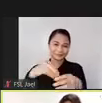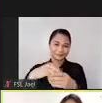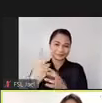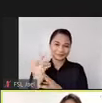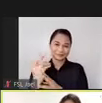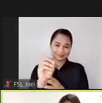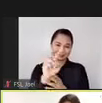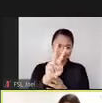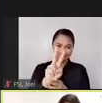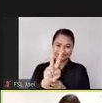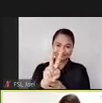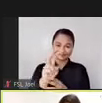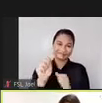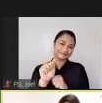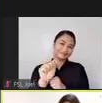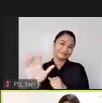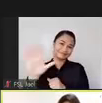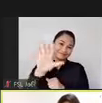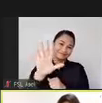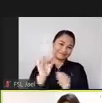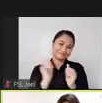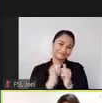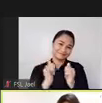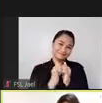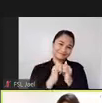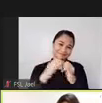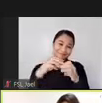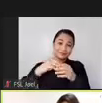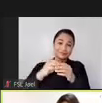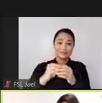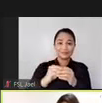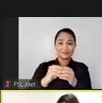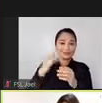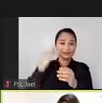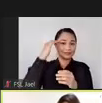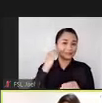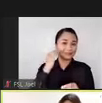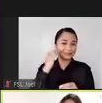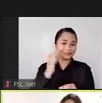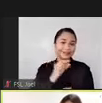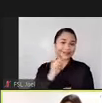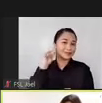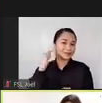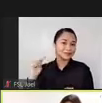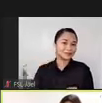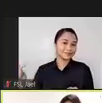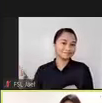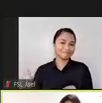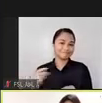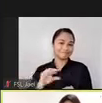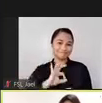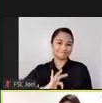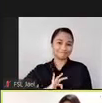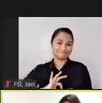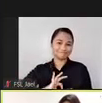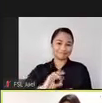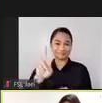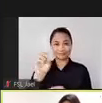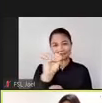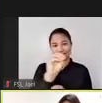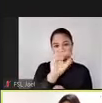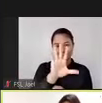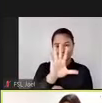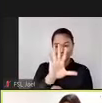competition at the 2005 Manila Southeast Asian Games representing the Philippines. Let's all welcome Ms. Mikey